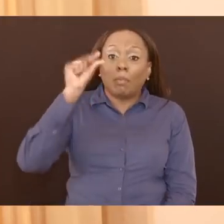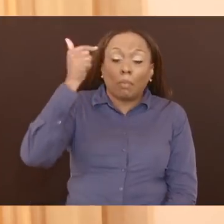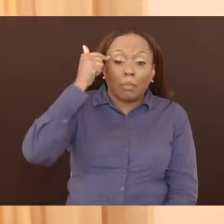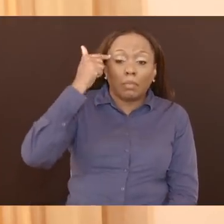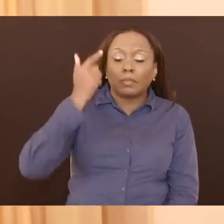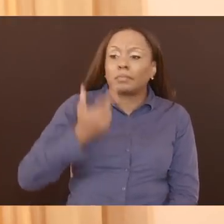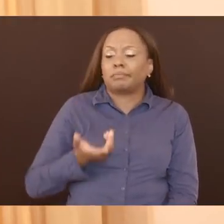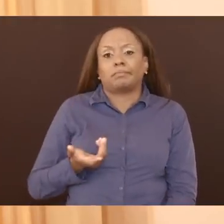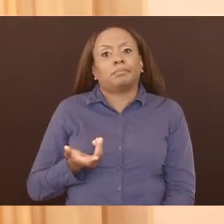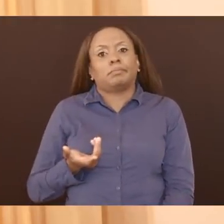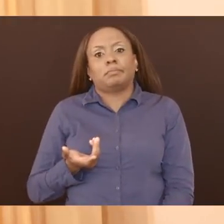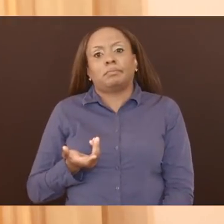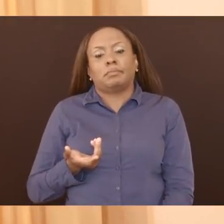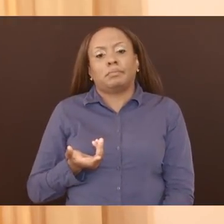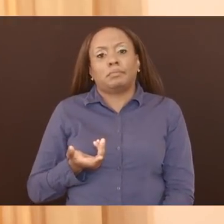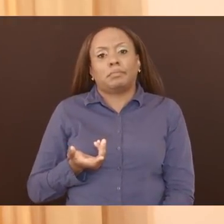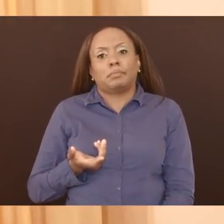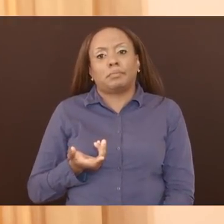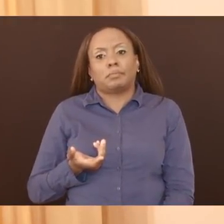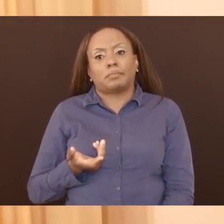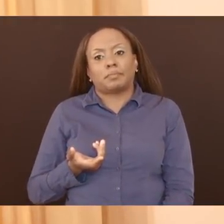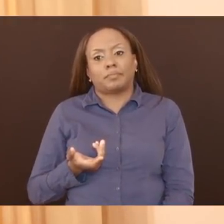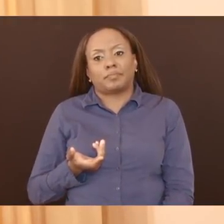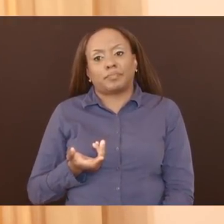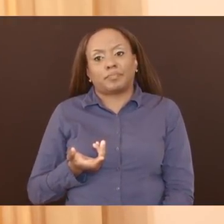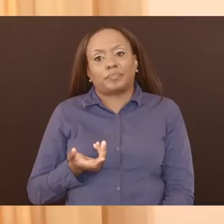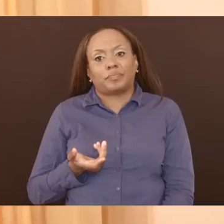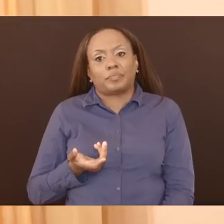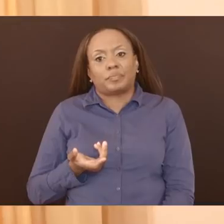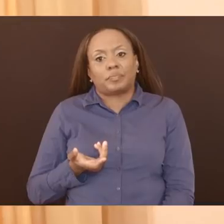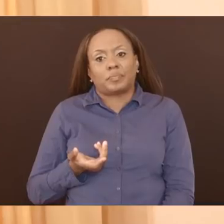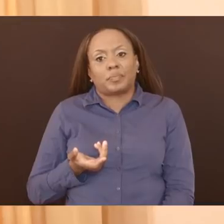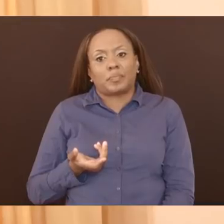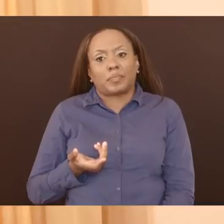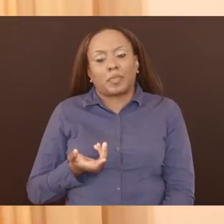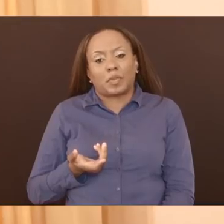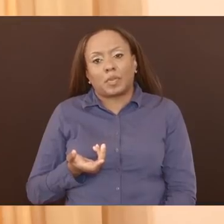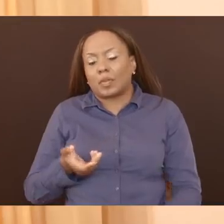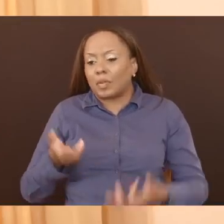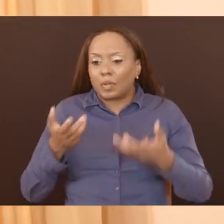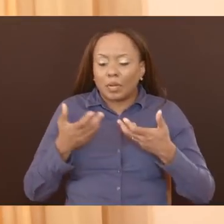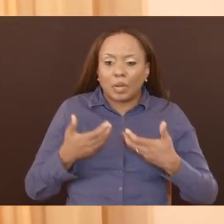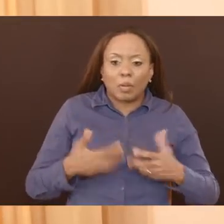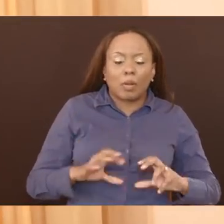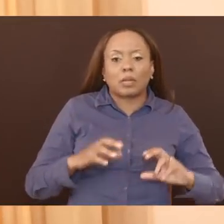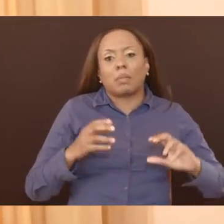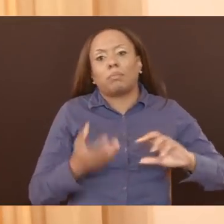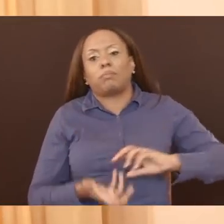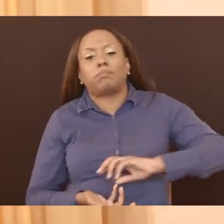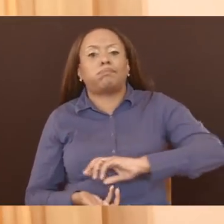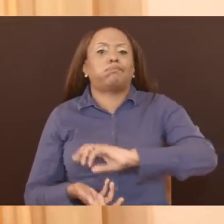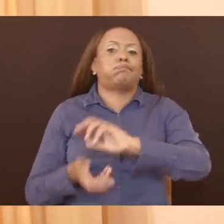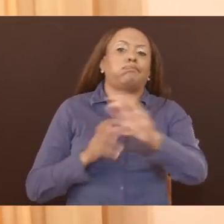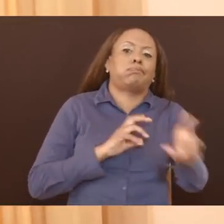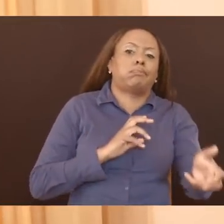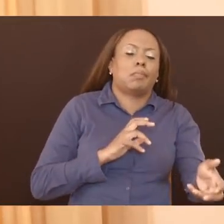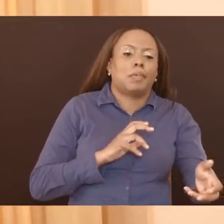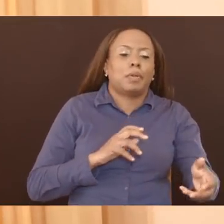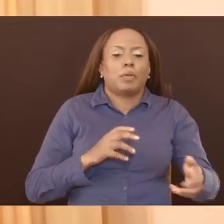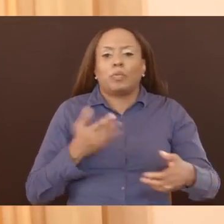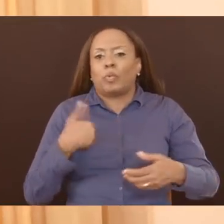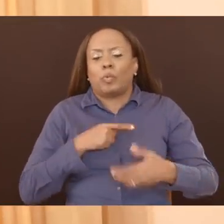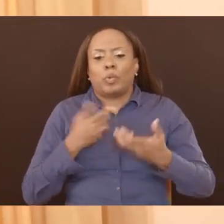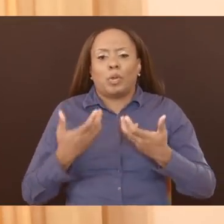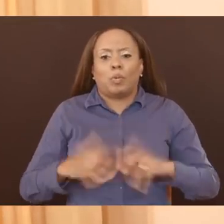to sacrifice 2 to 3 generations of social stability by mandating and dividing this society